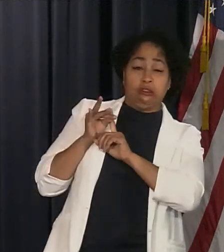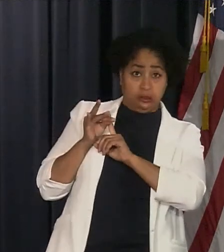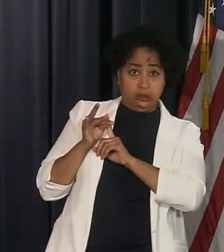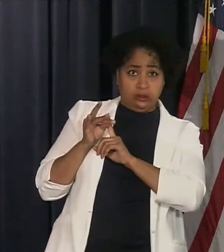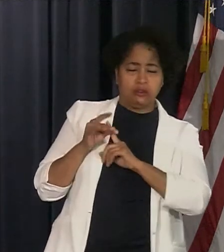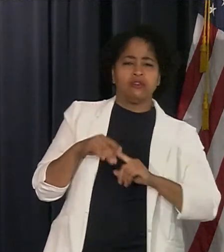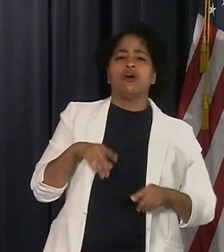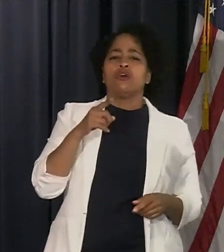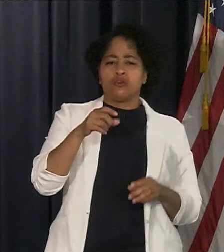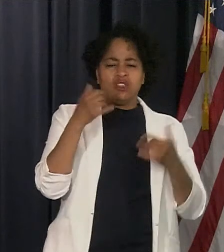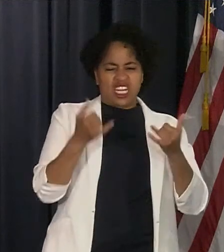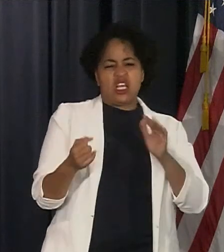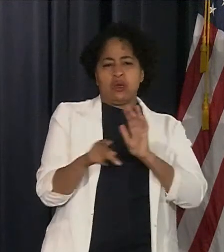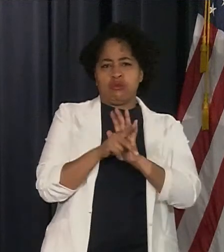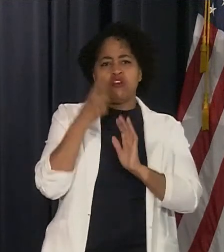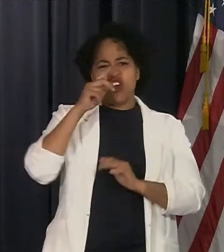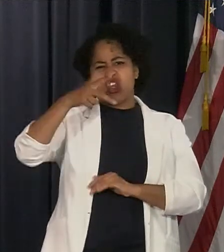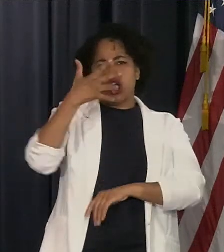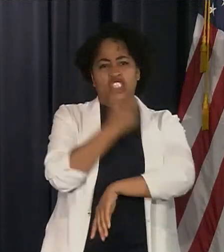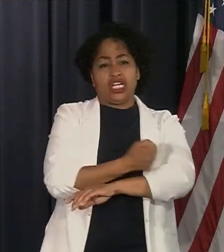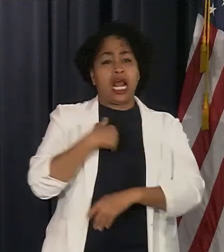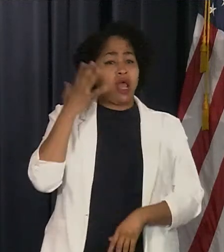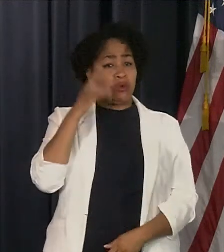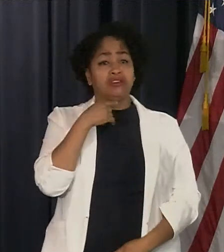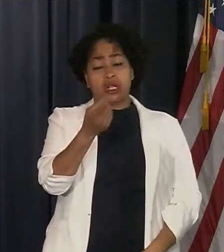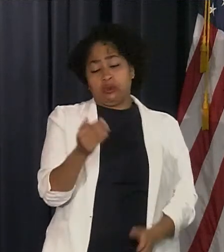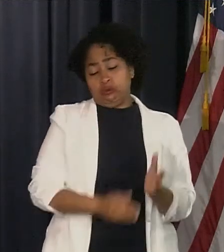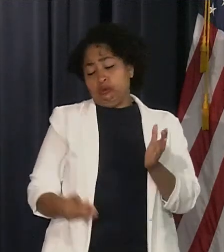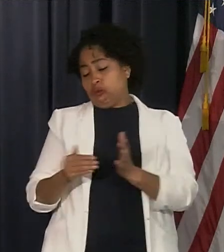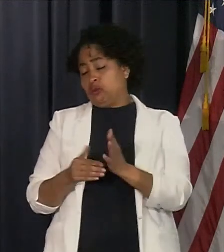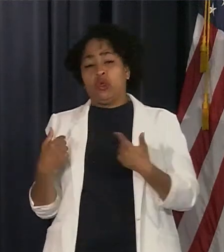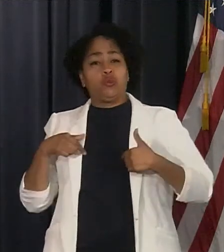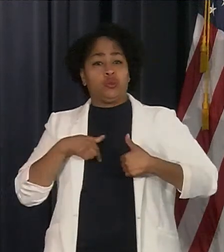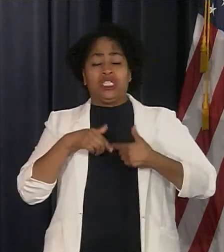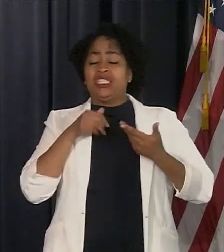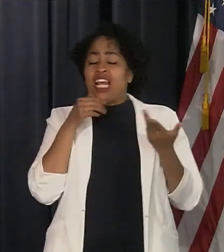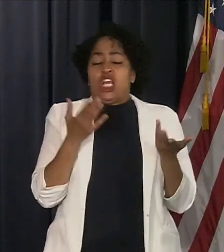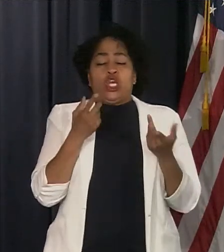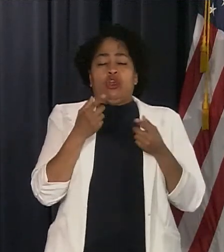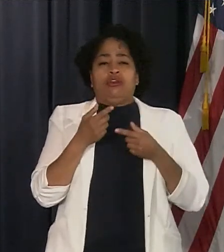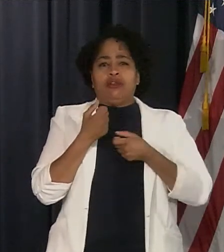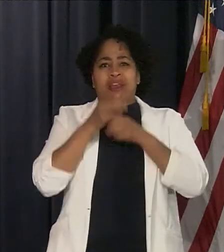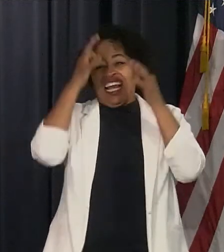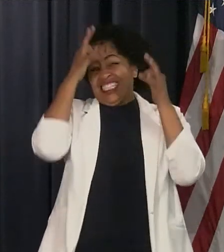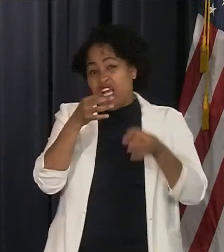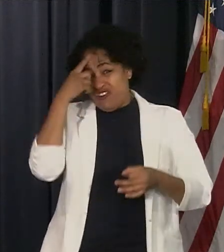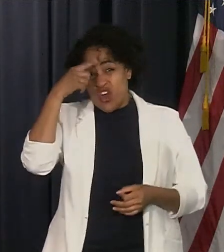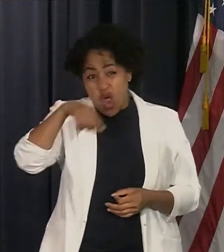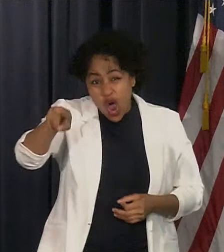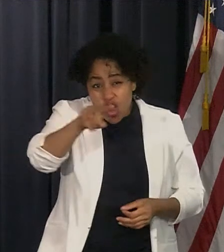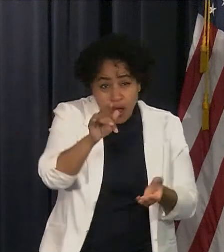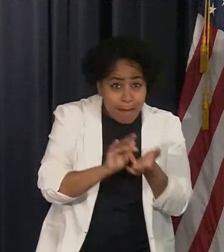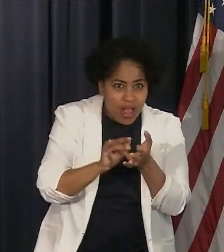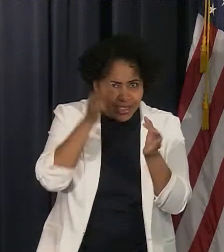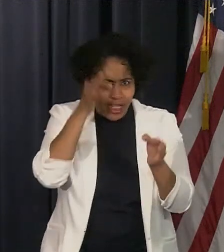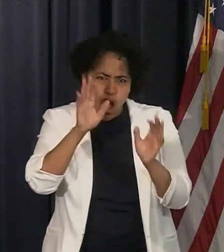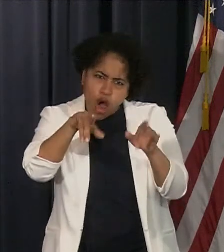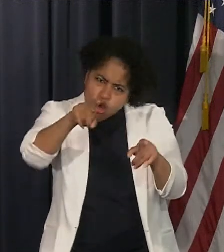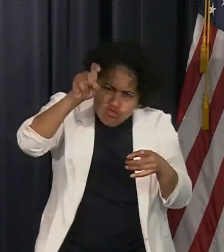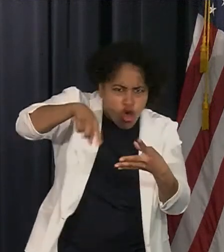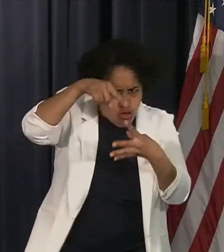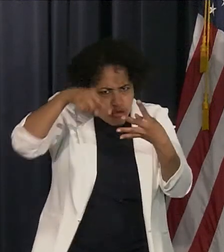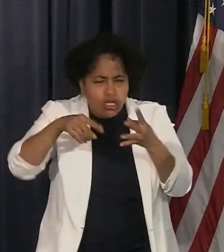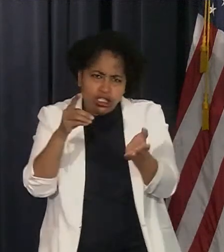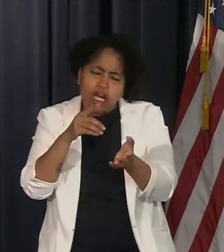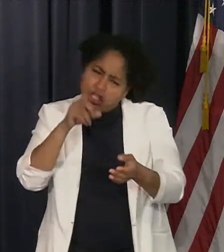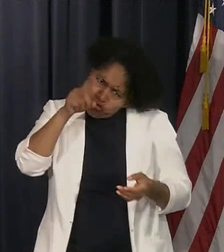shot. And again, I will keep saying this, we're not here to make that medical decision for you. We're here with the shot